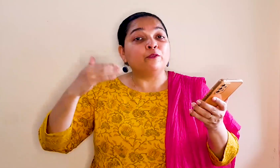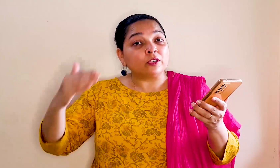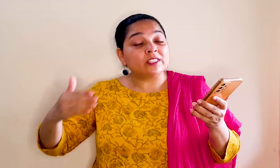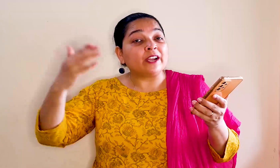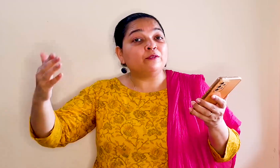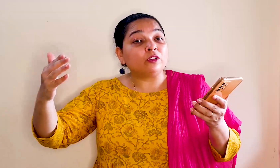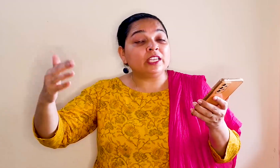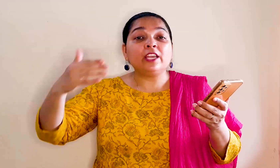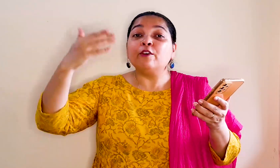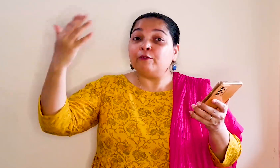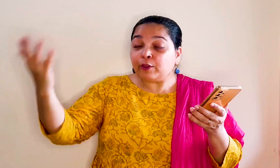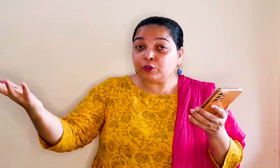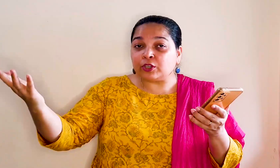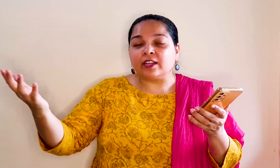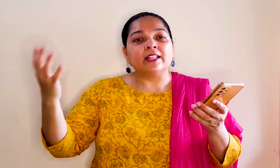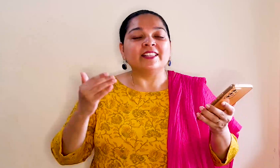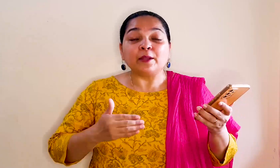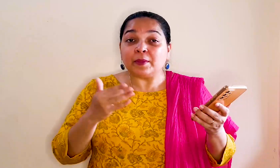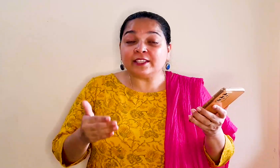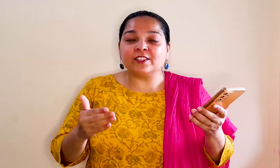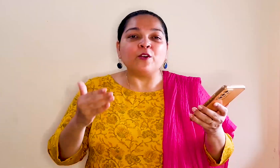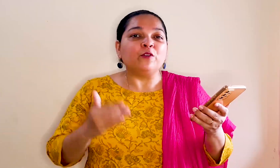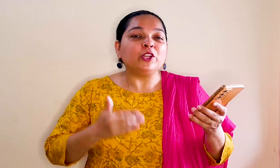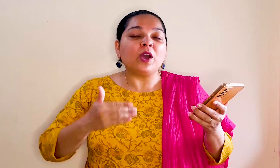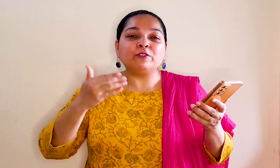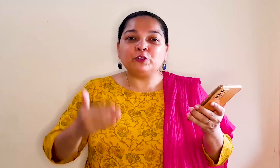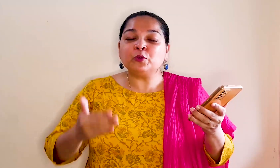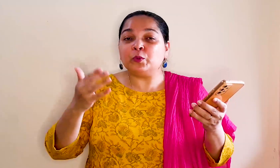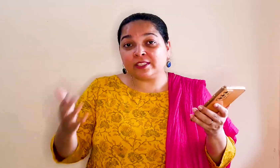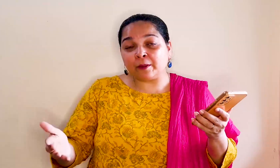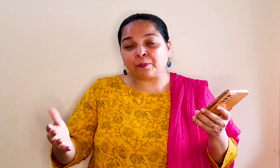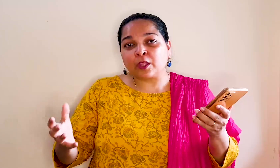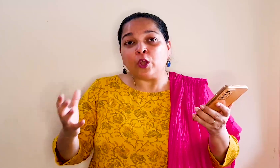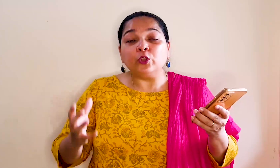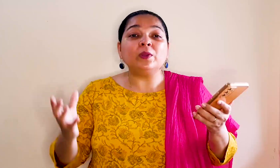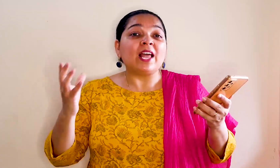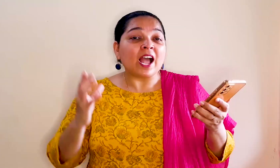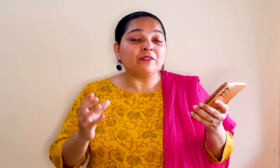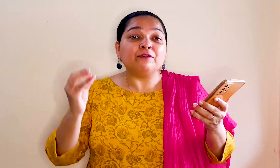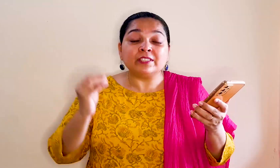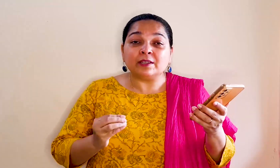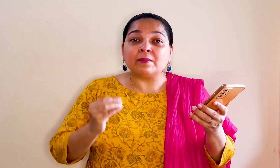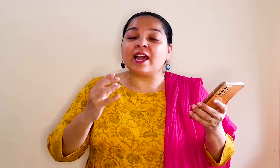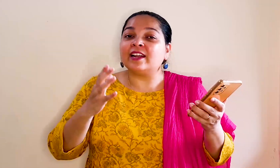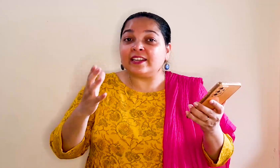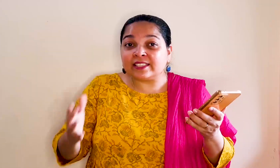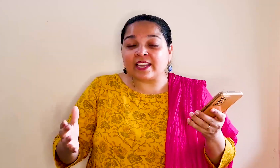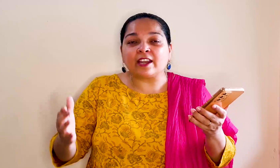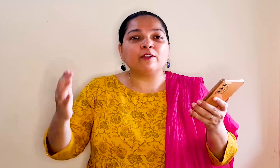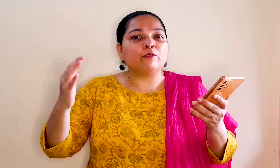and foresight for the future. That means when you have true wisdom, you will have wisdom